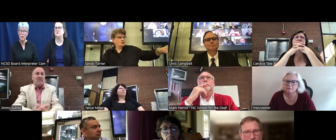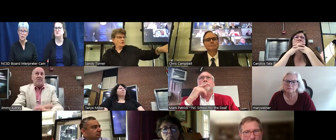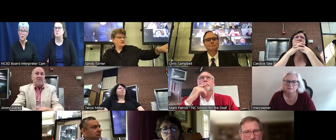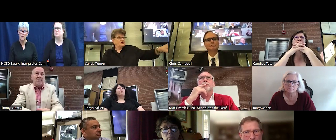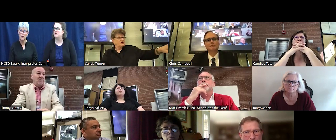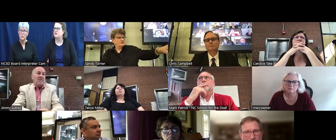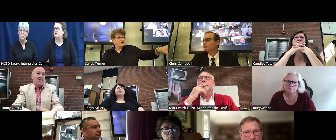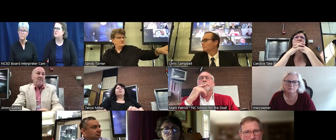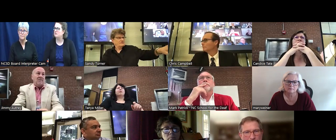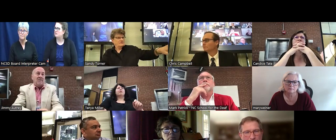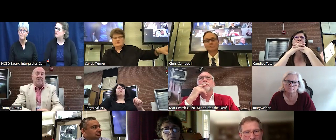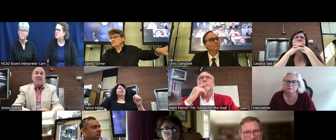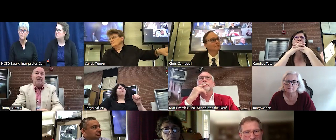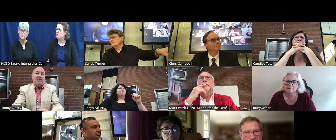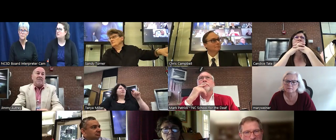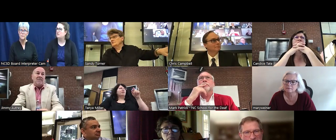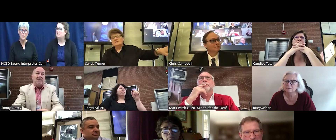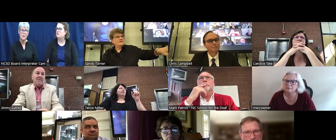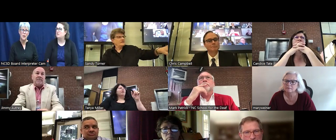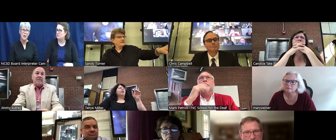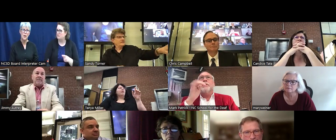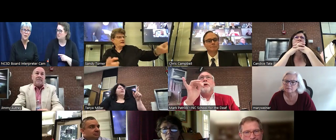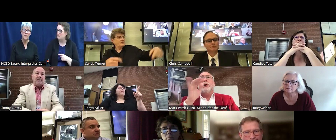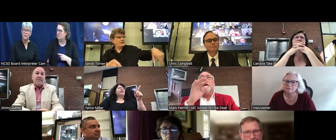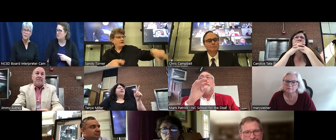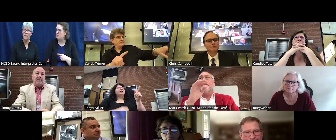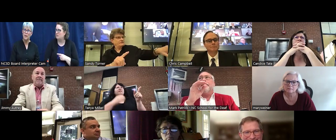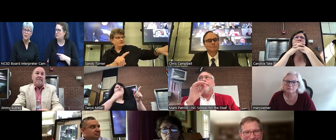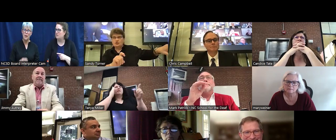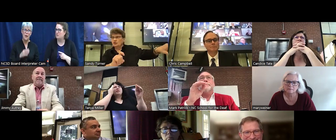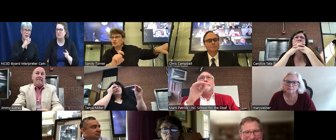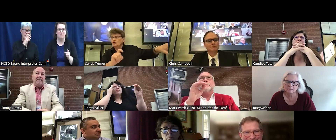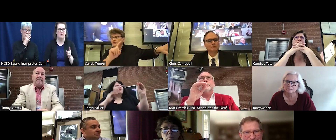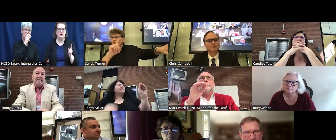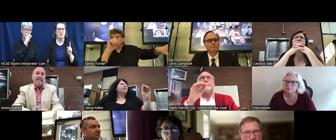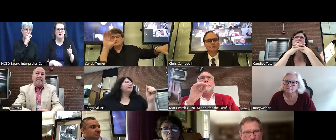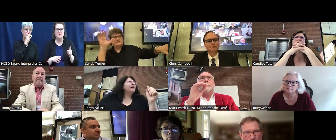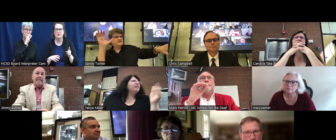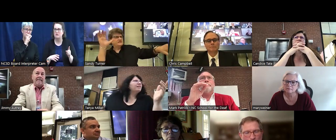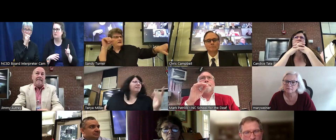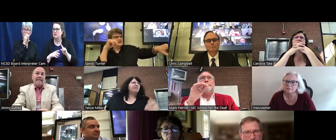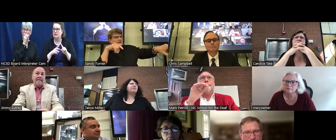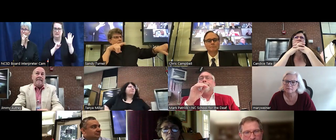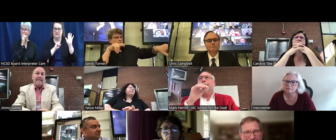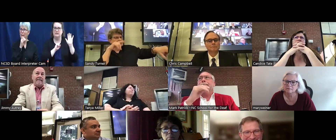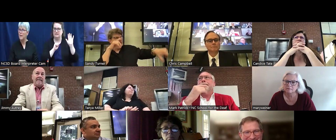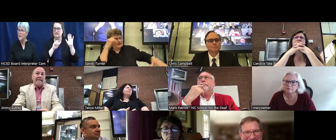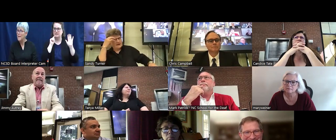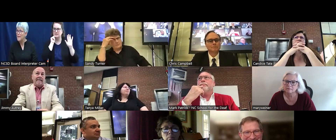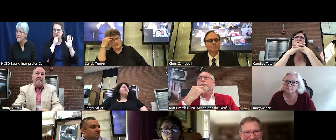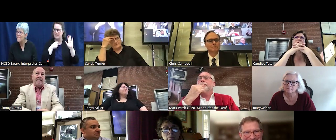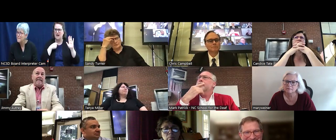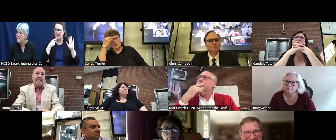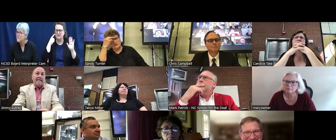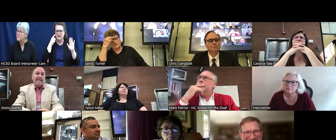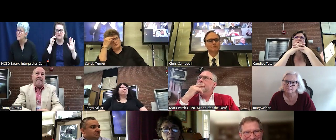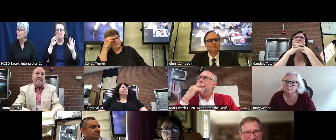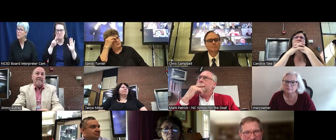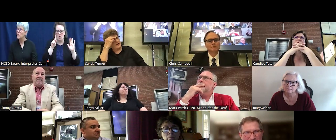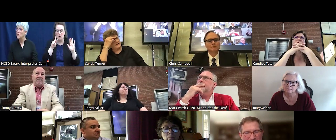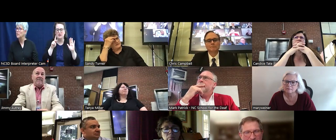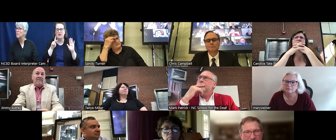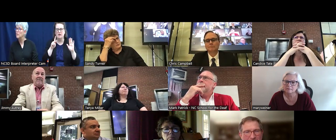So your I was just question. wondering. I think that came out of, this is Sandy. Mark, I think it came out of your question